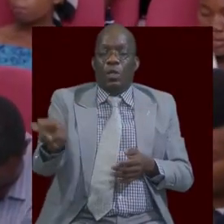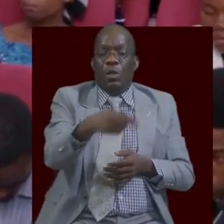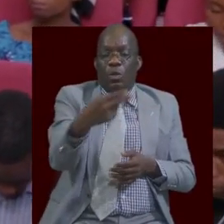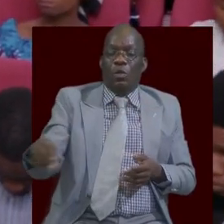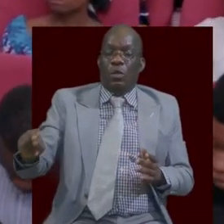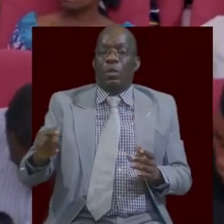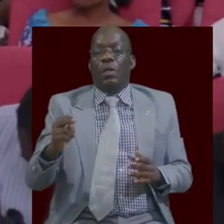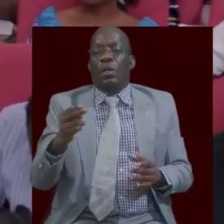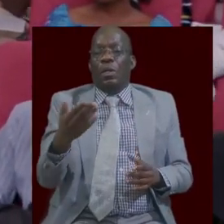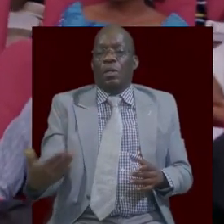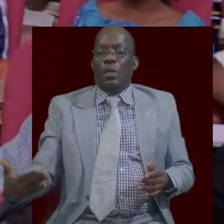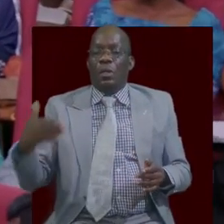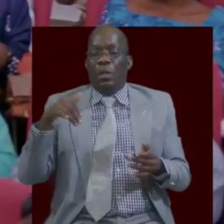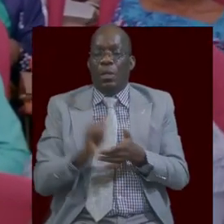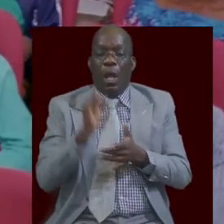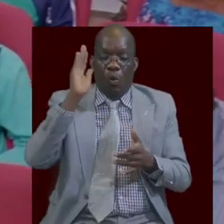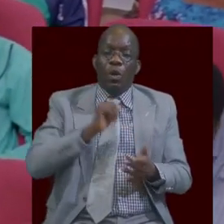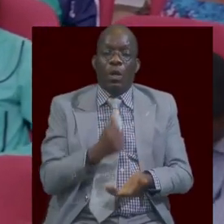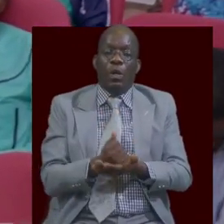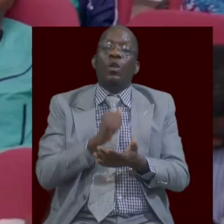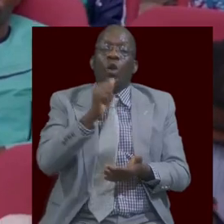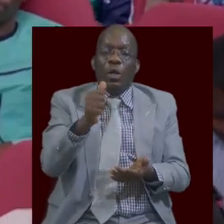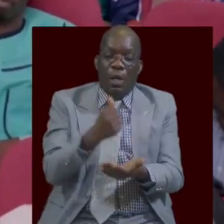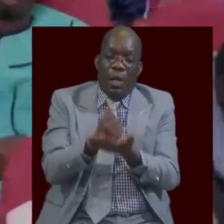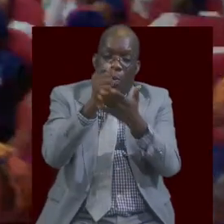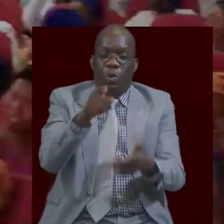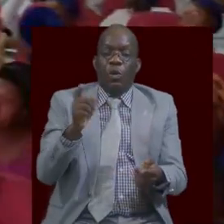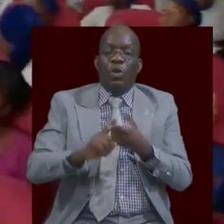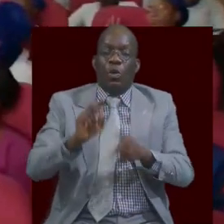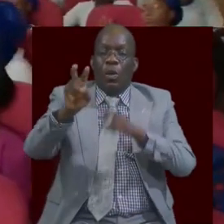to climb your mountain, everything is taken away now.